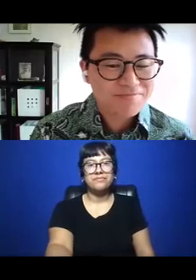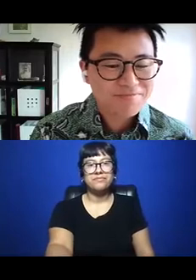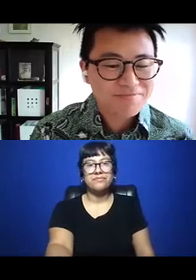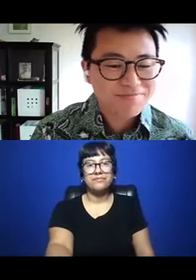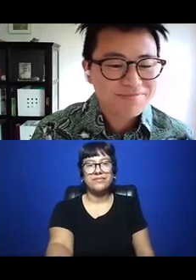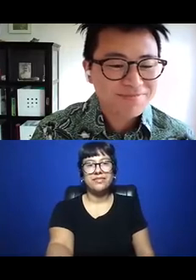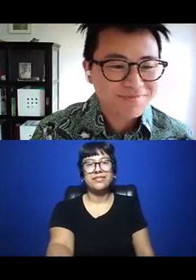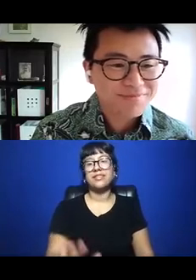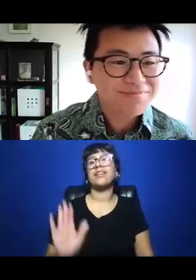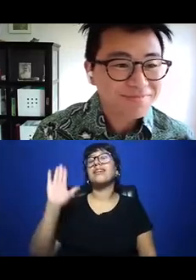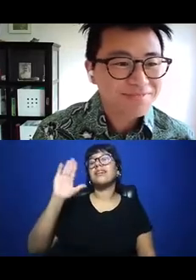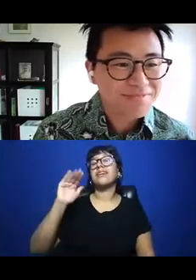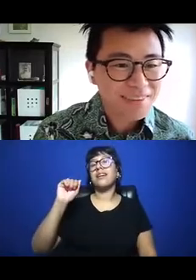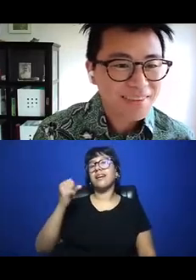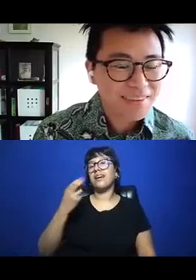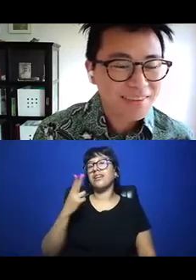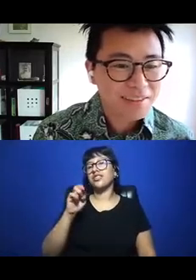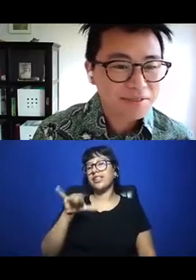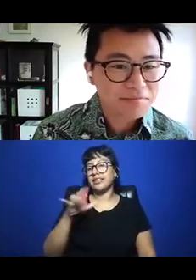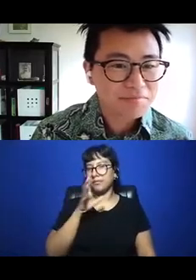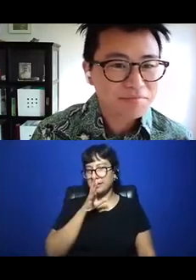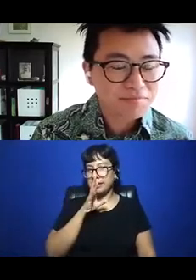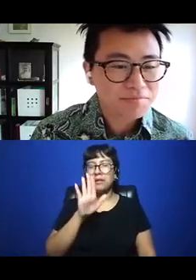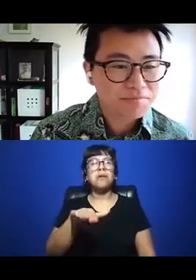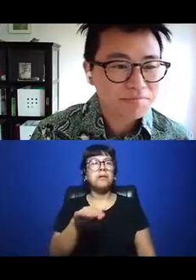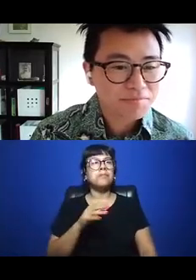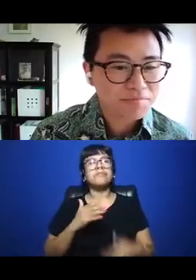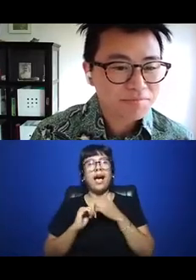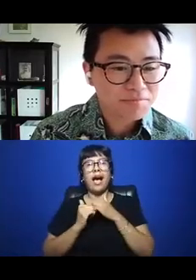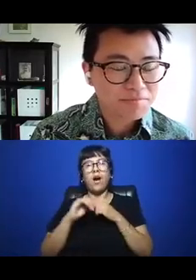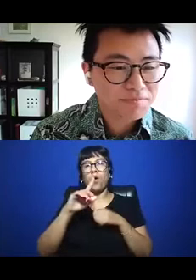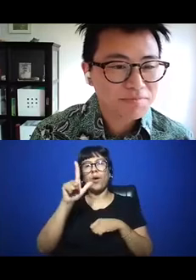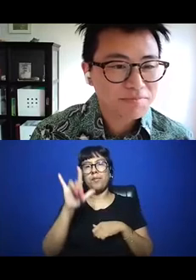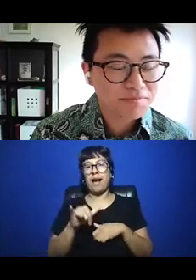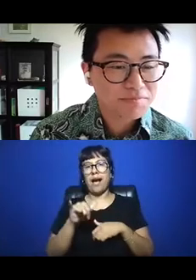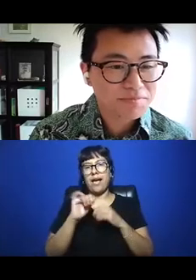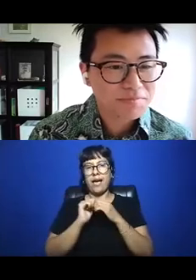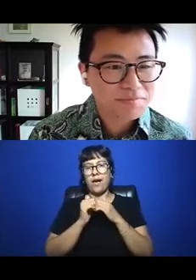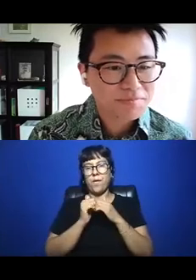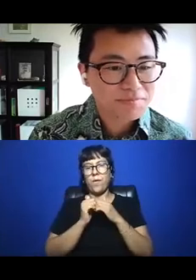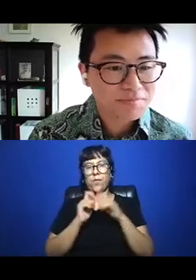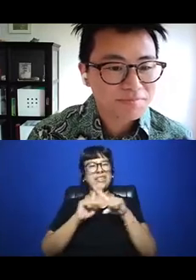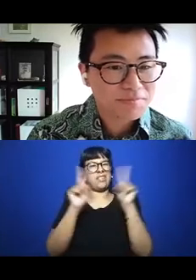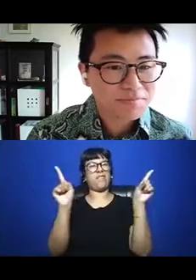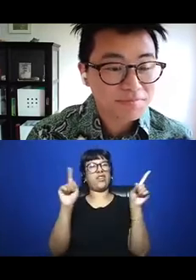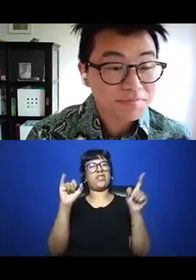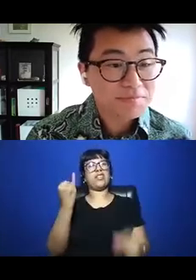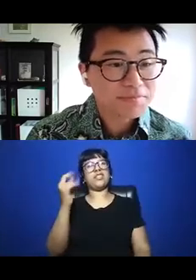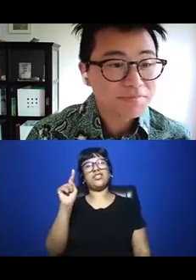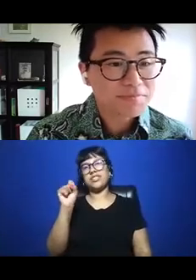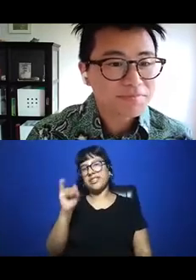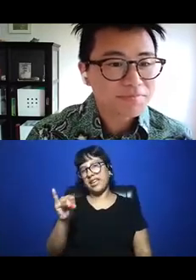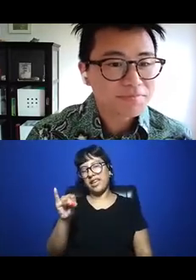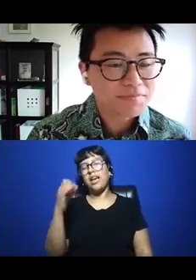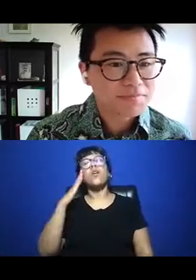This is Ashley. So I'm wondering if then how Whereby is different than Jitsi, other than that